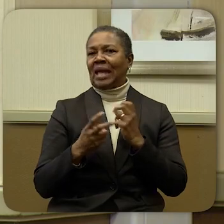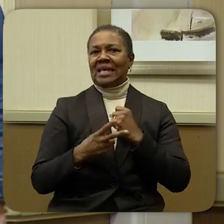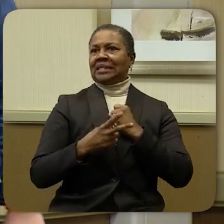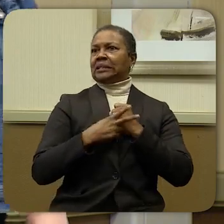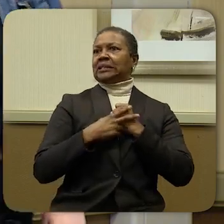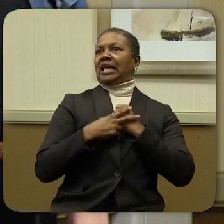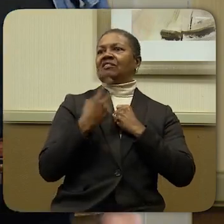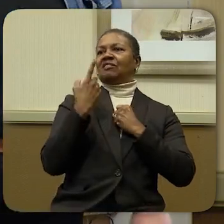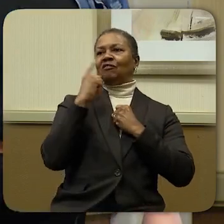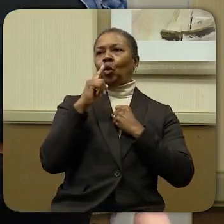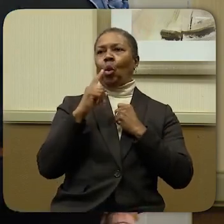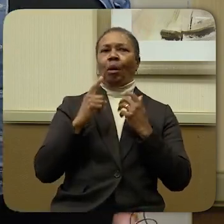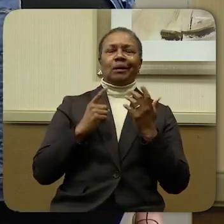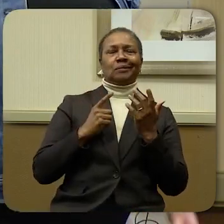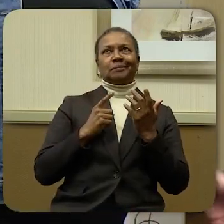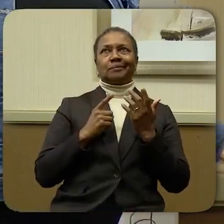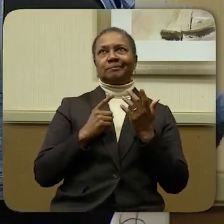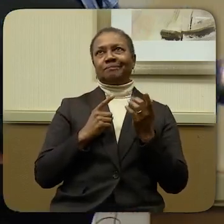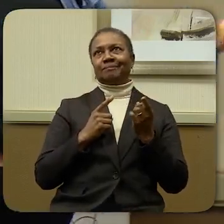for